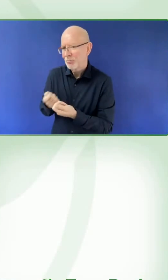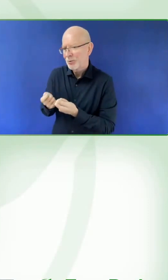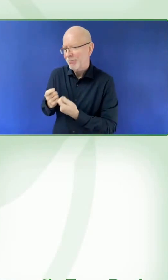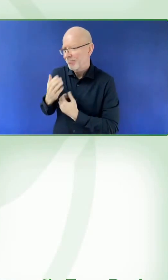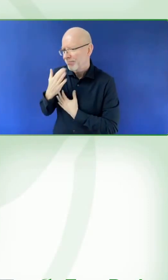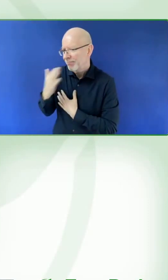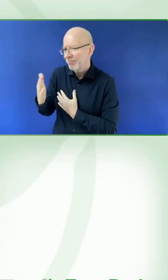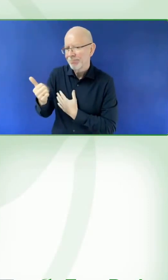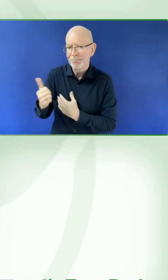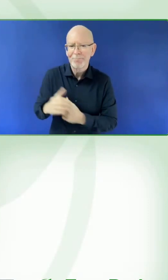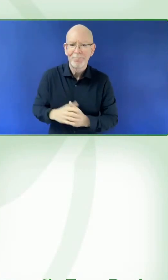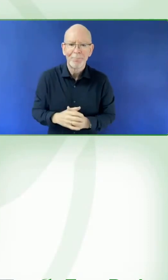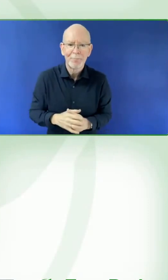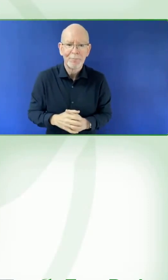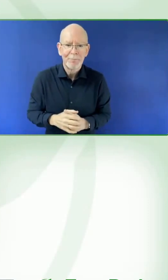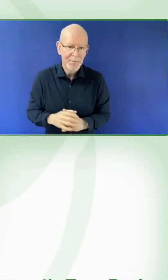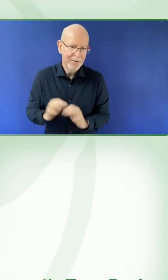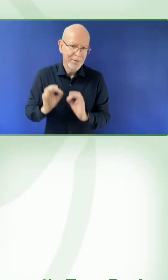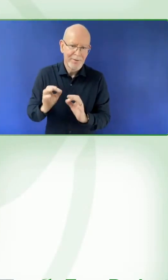Not that the others aren't live.